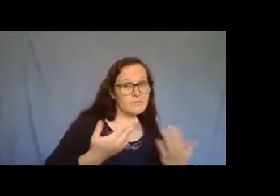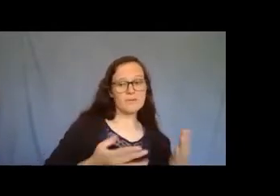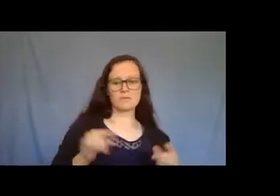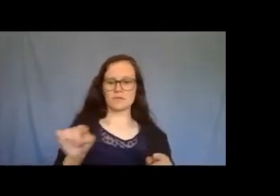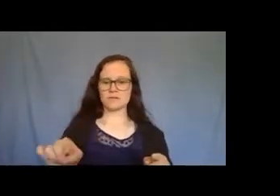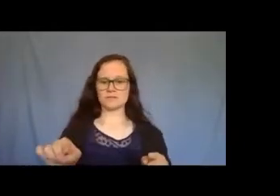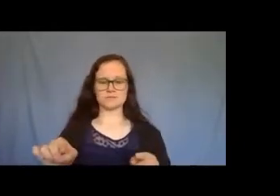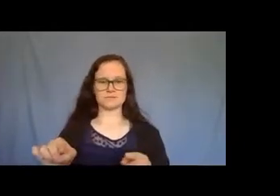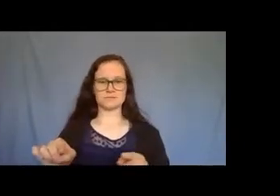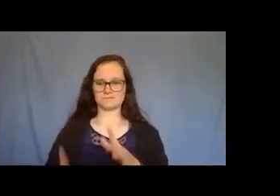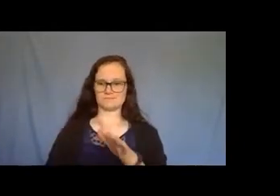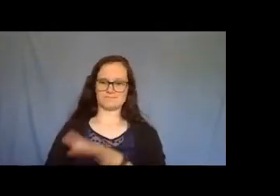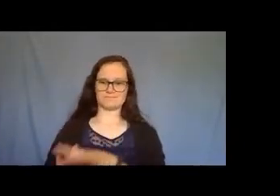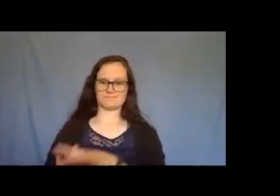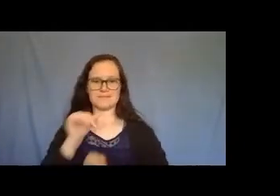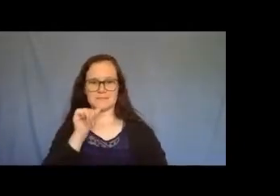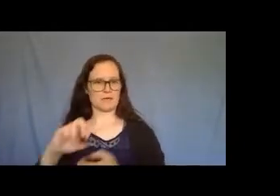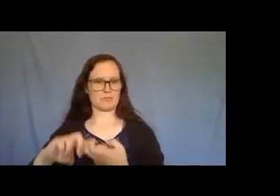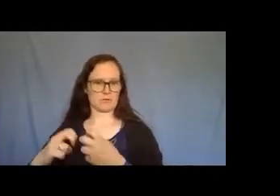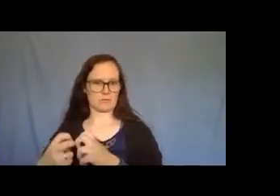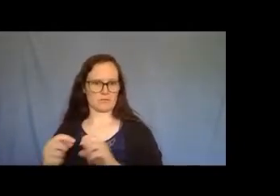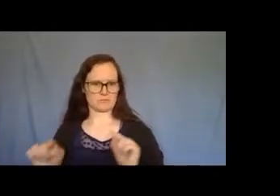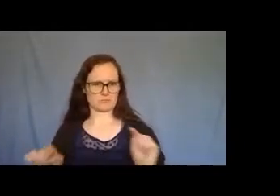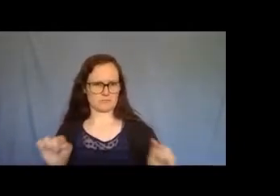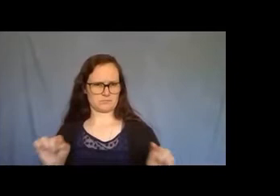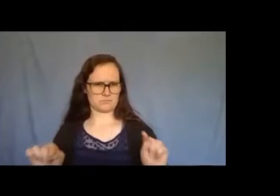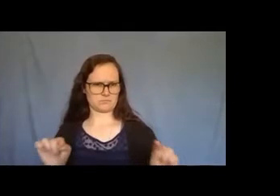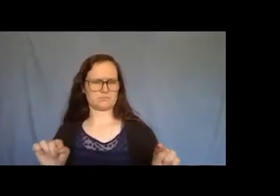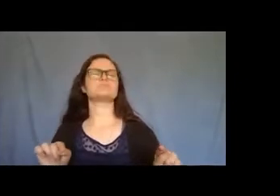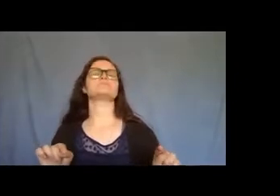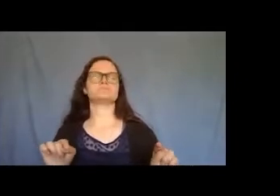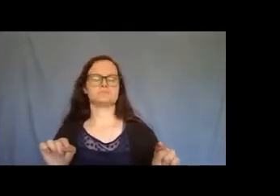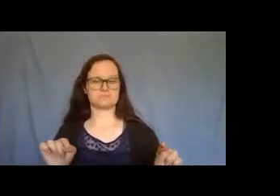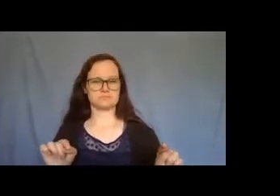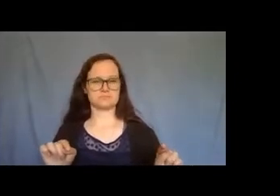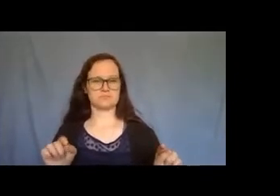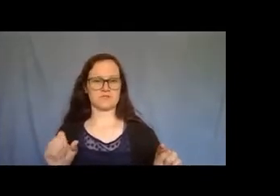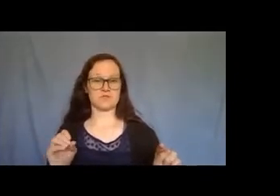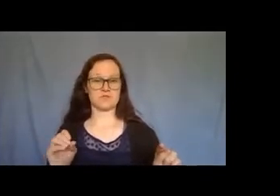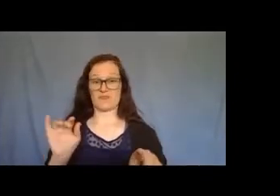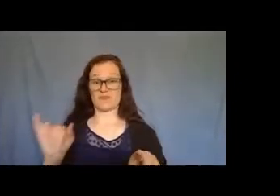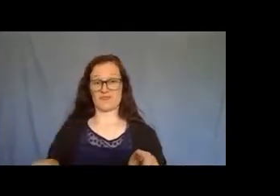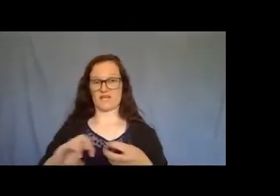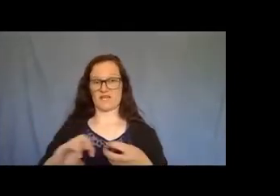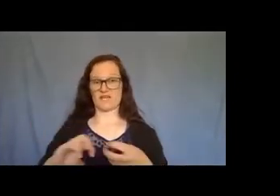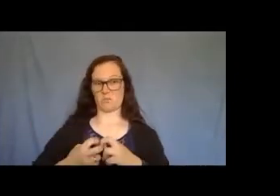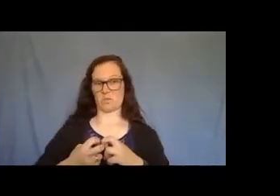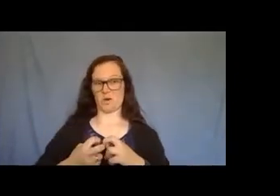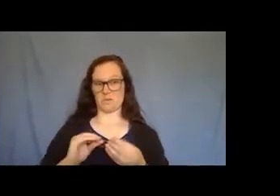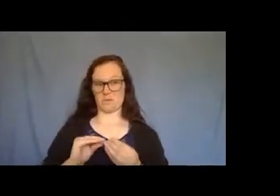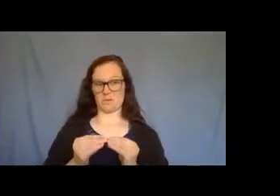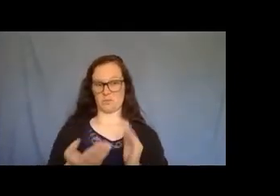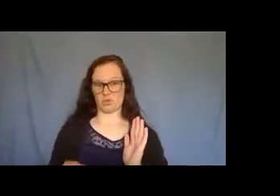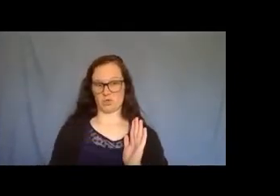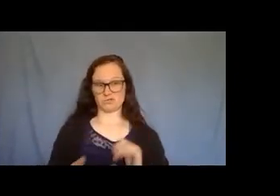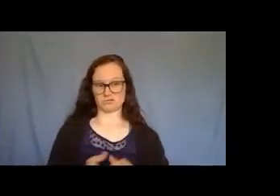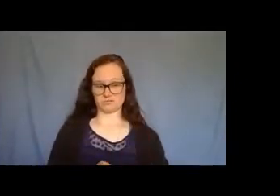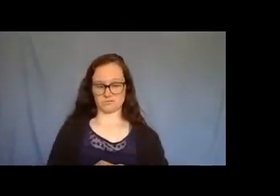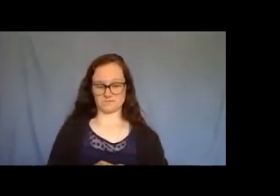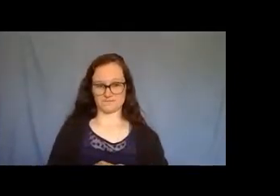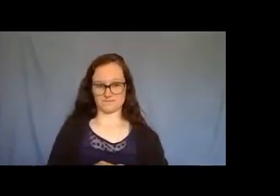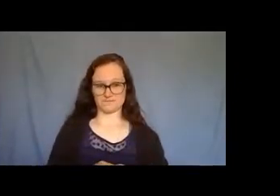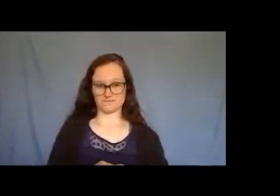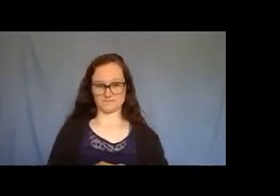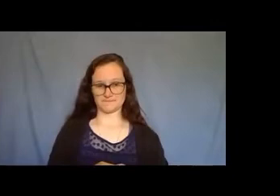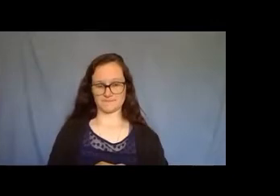1 is an impairment in this, is an impaired result in this chart.